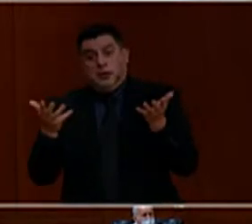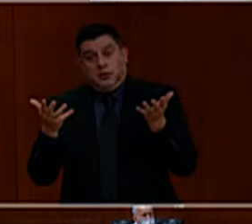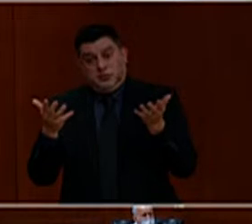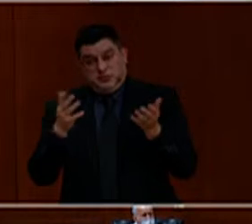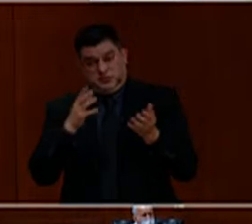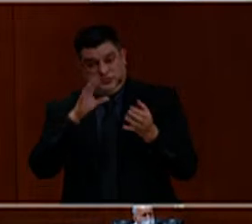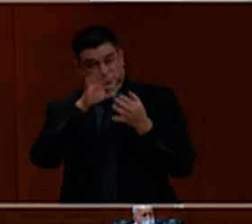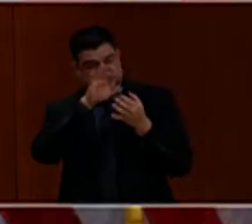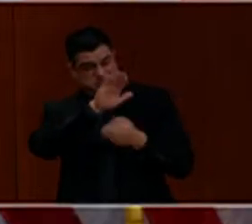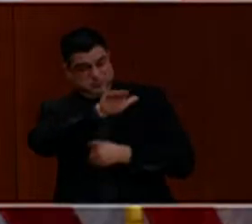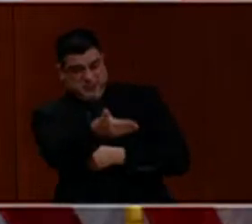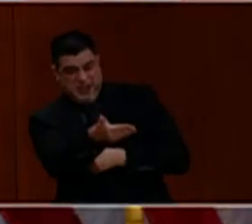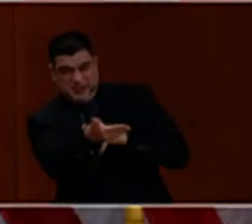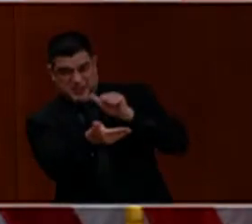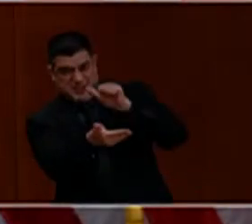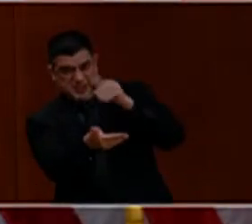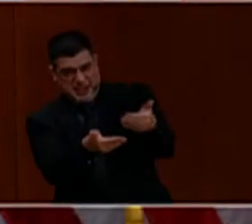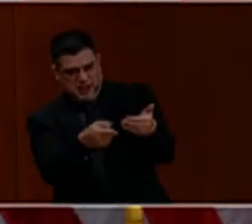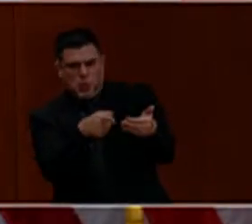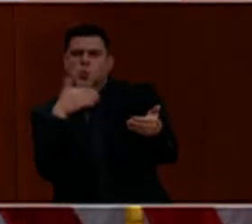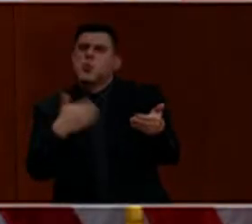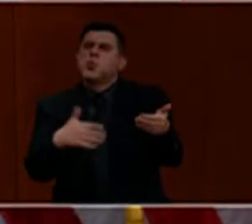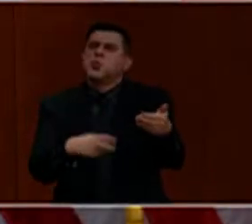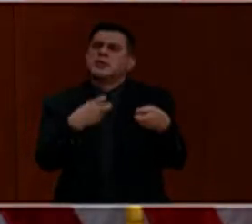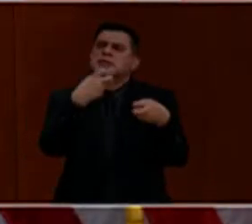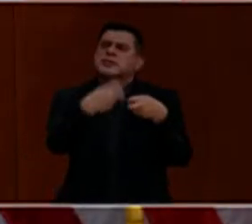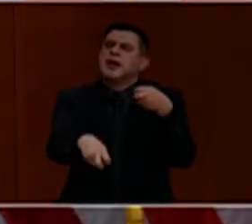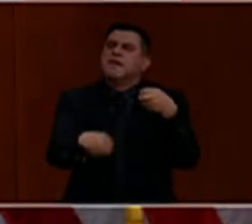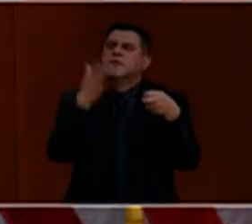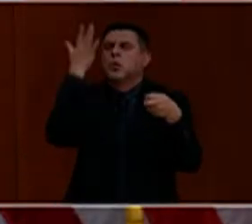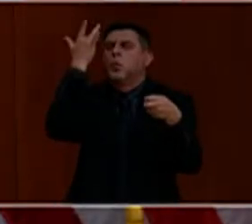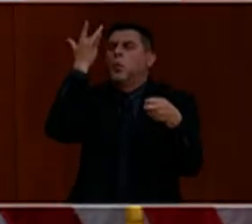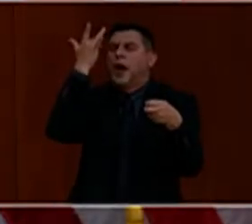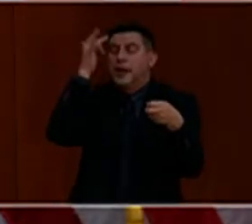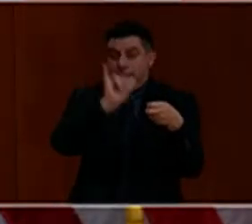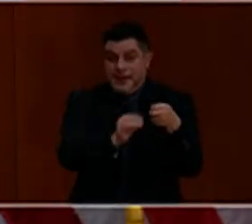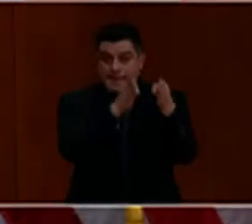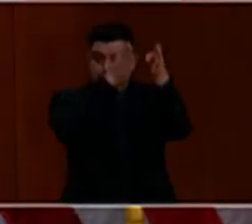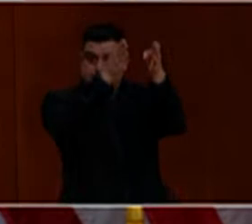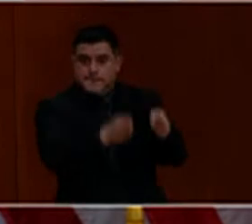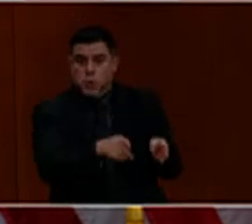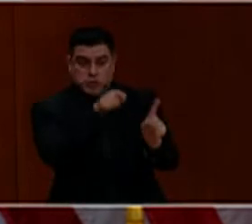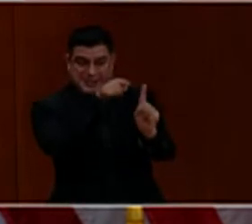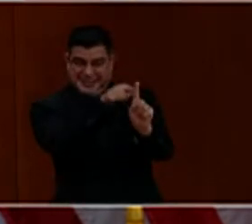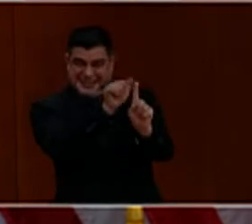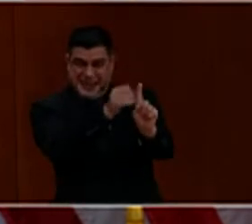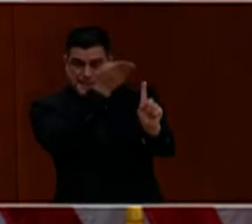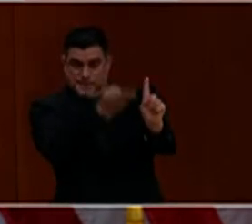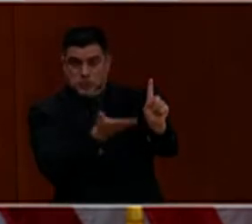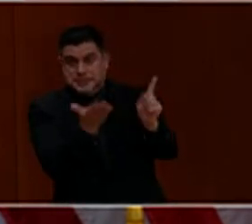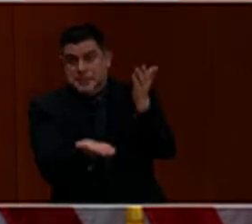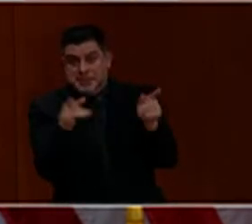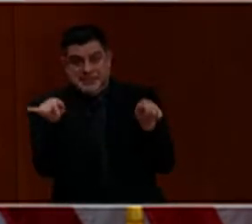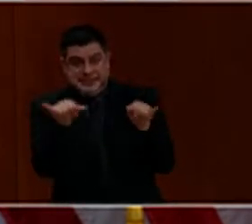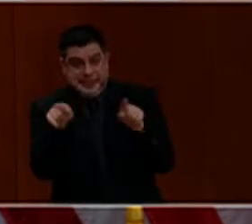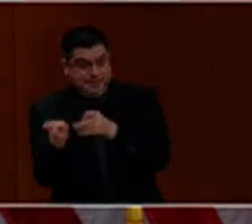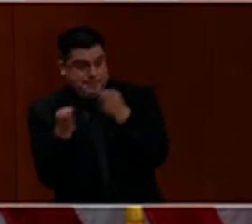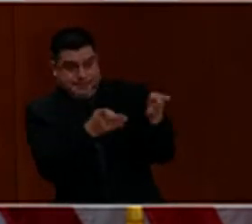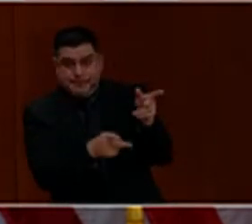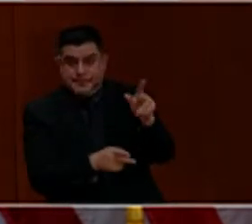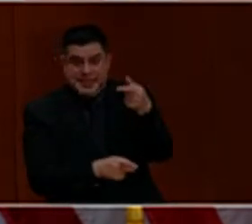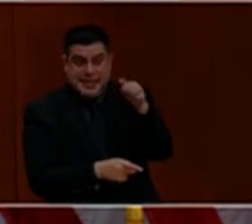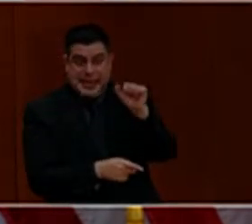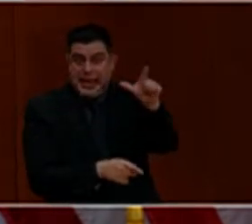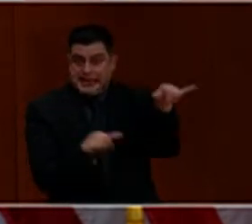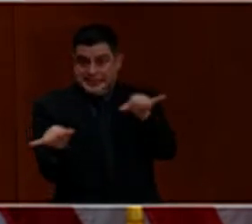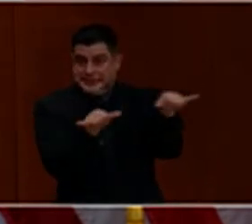one of those instances, you have somebody who, may have been in Gail's shoes, but didn't quite. Maybe the plasma didn't